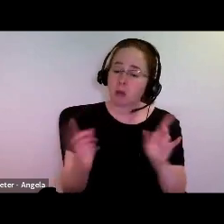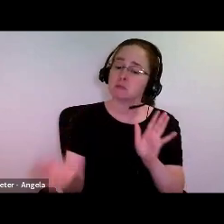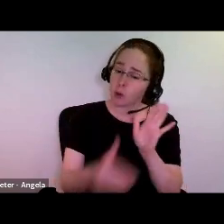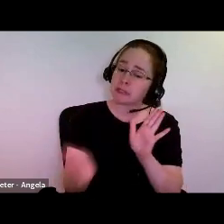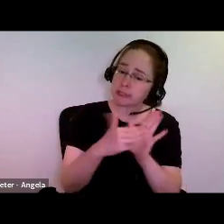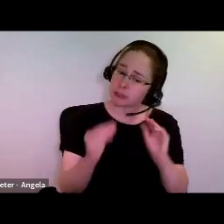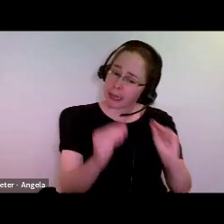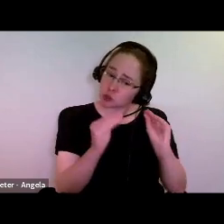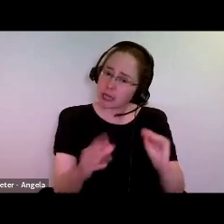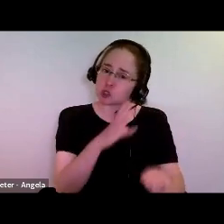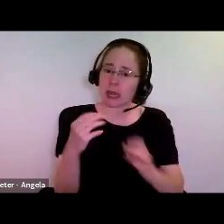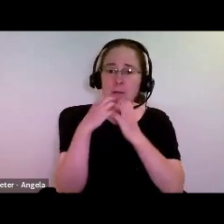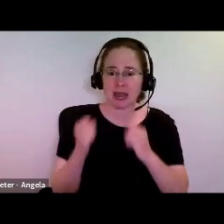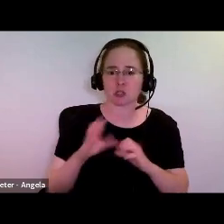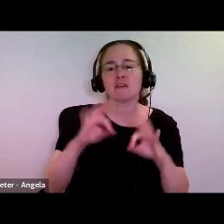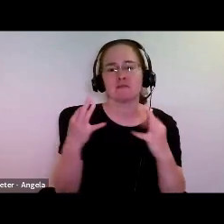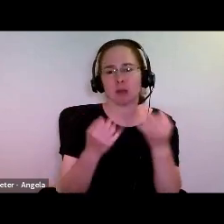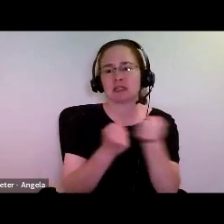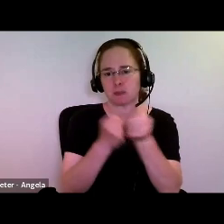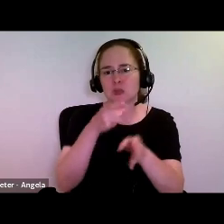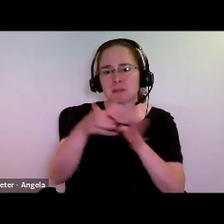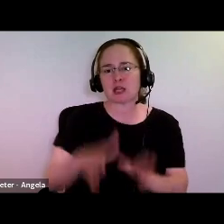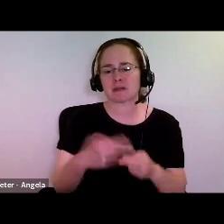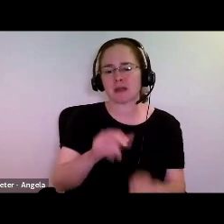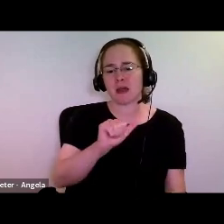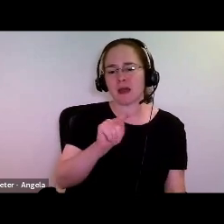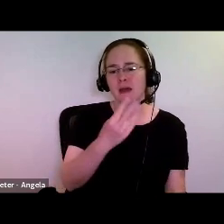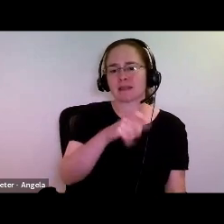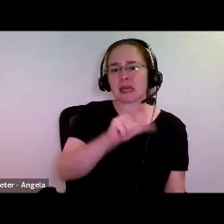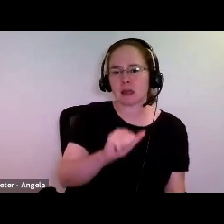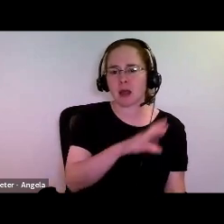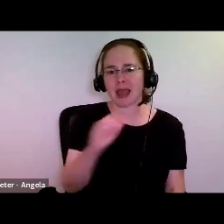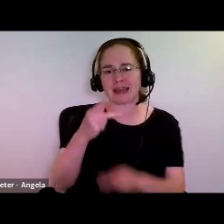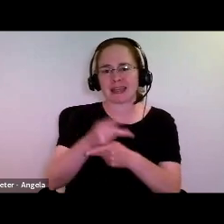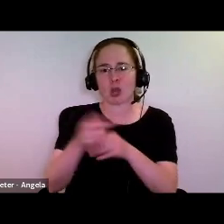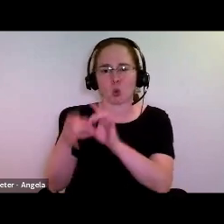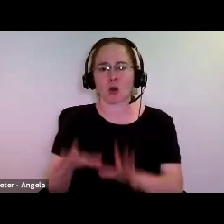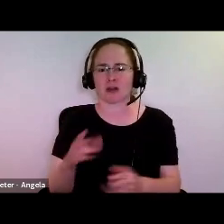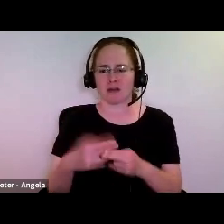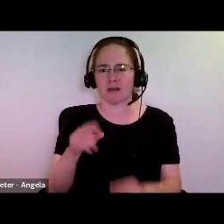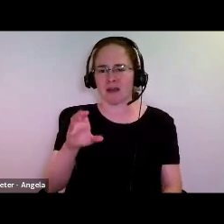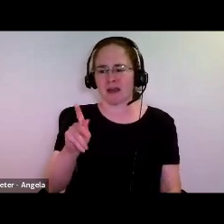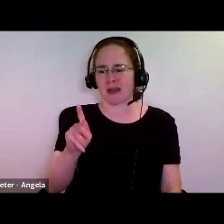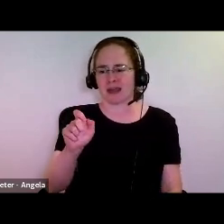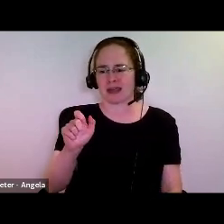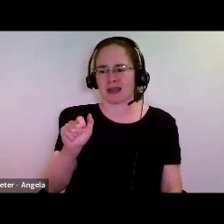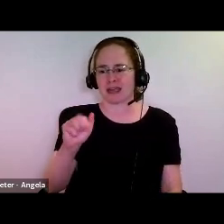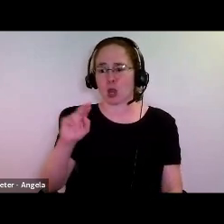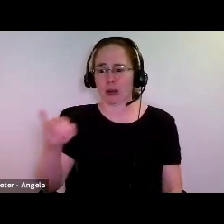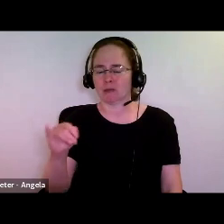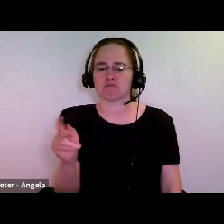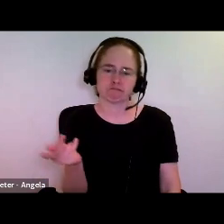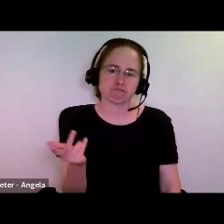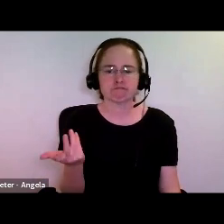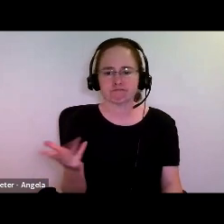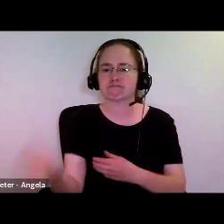education, and compassion, our family support specialist, Athena, and our care coordinator, Carrie, eventually won Luke over and was able